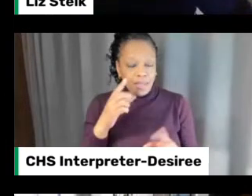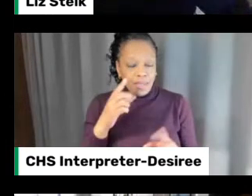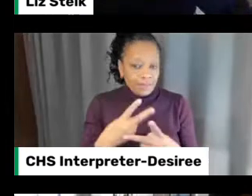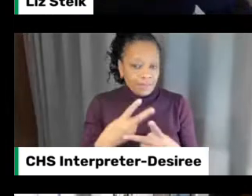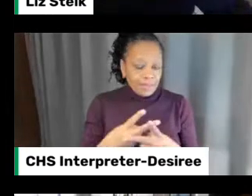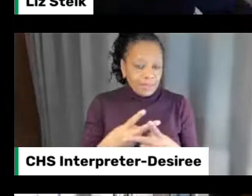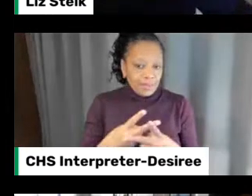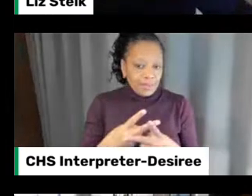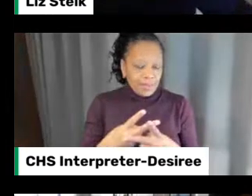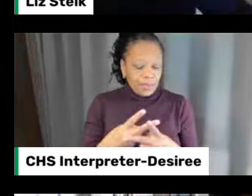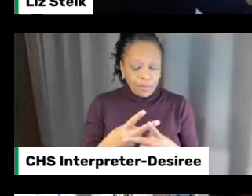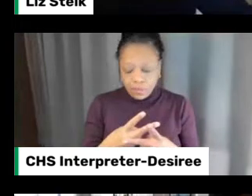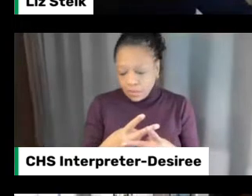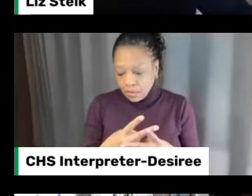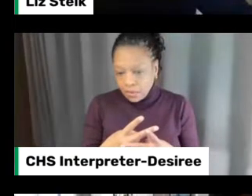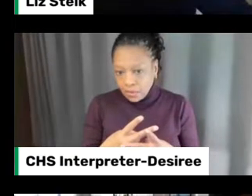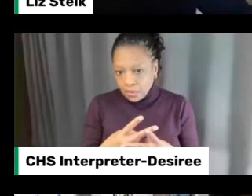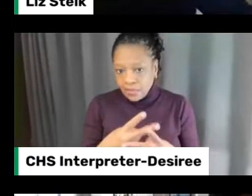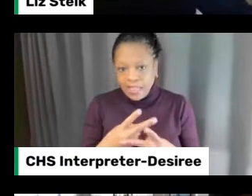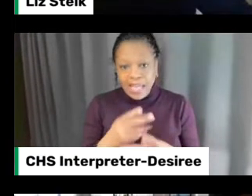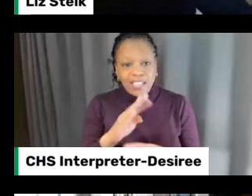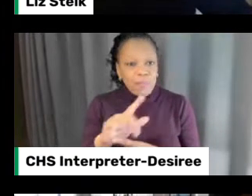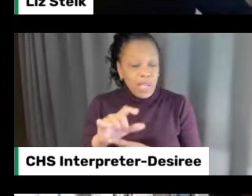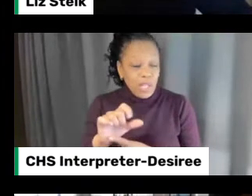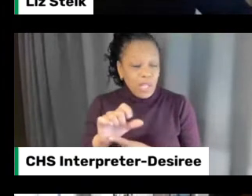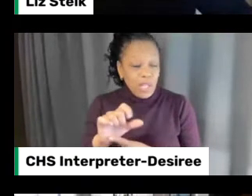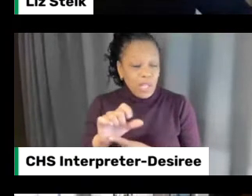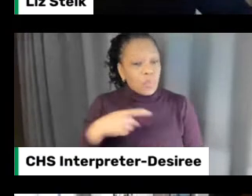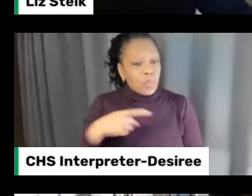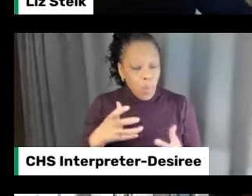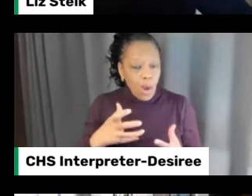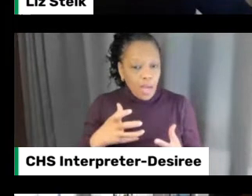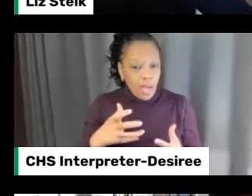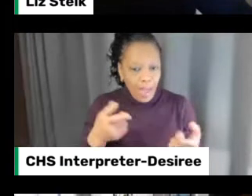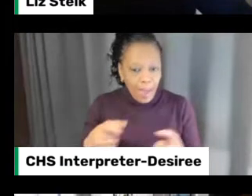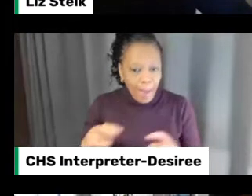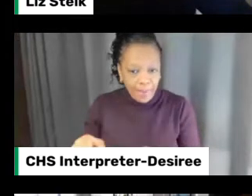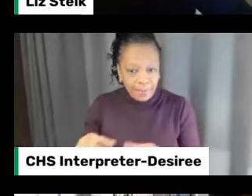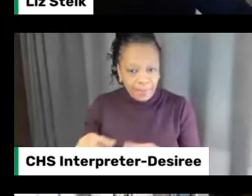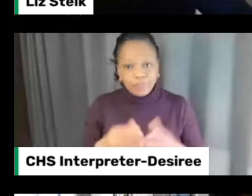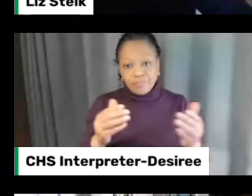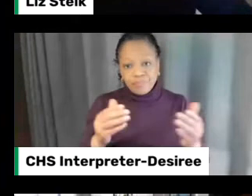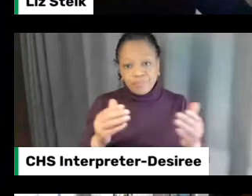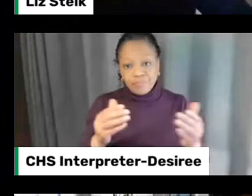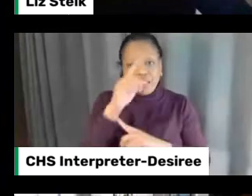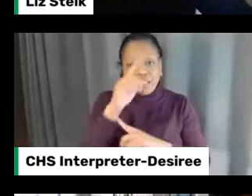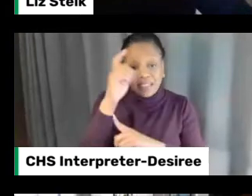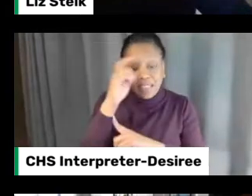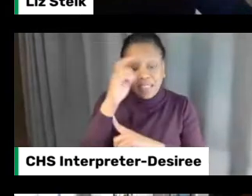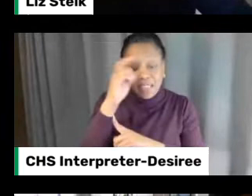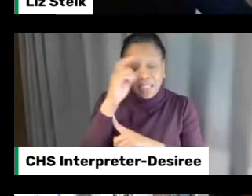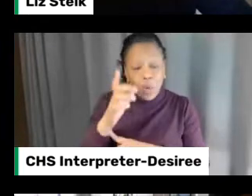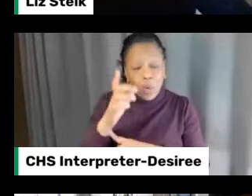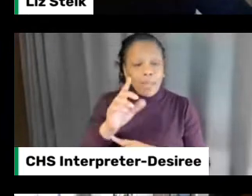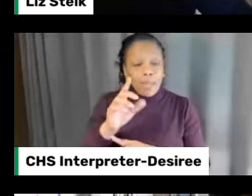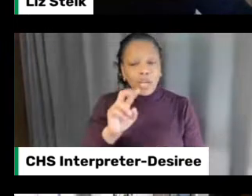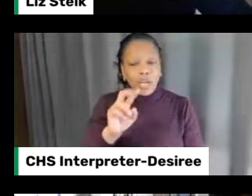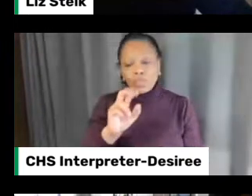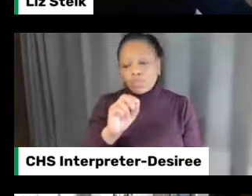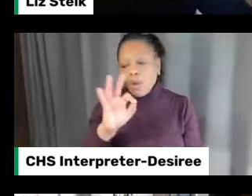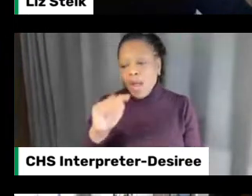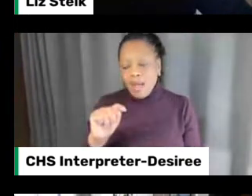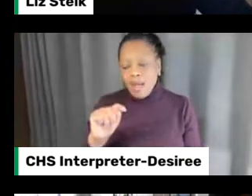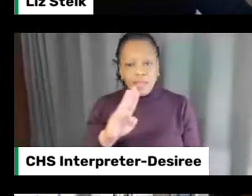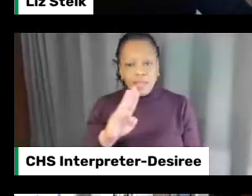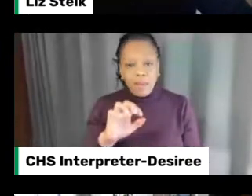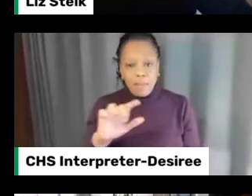In the summer, there'll be introductions of those bills and early drafting of the Farm Bill. Our friends at NSAC can tell you